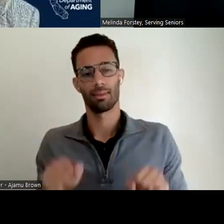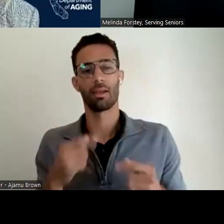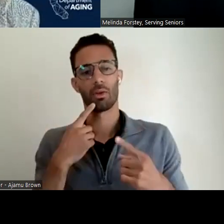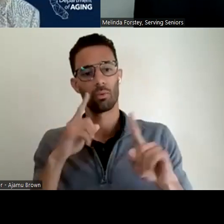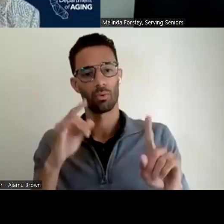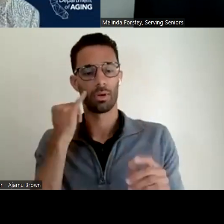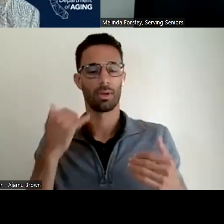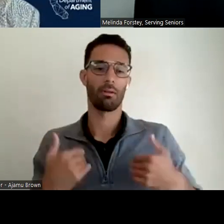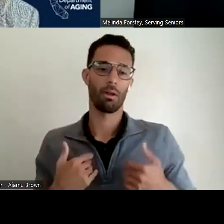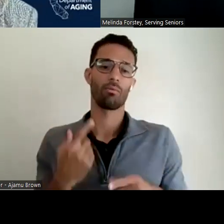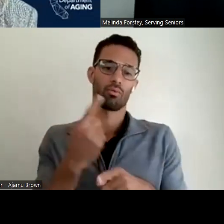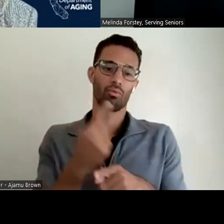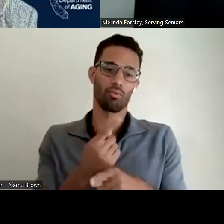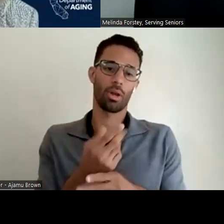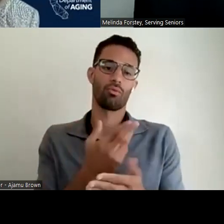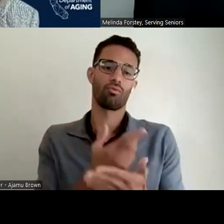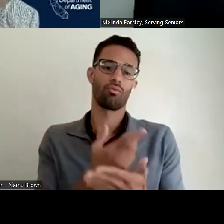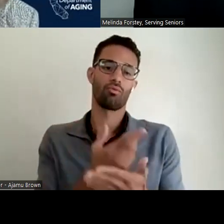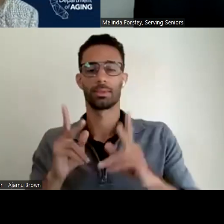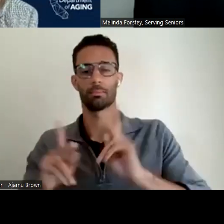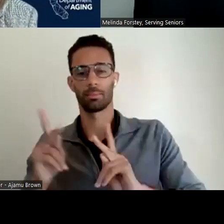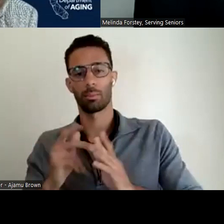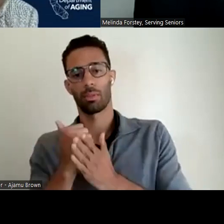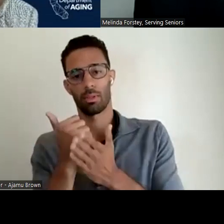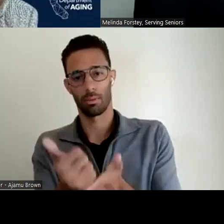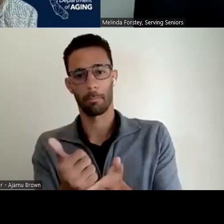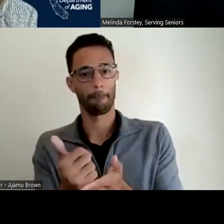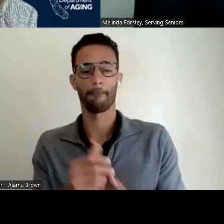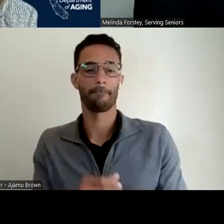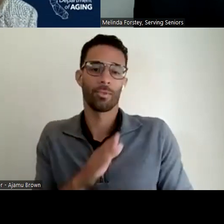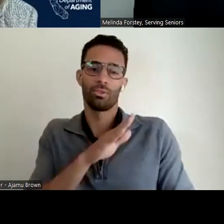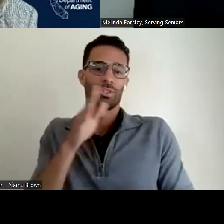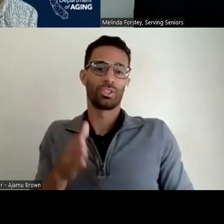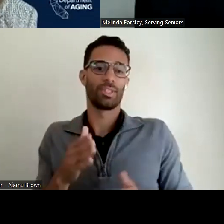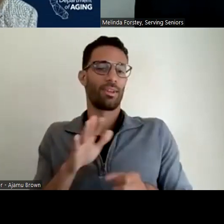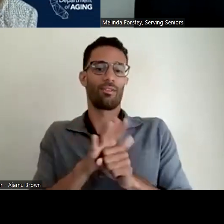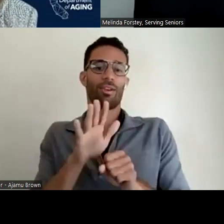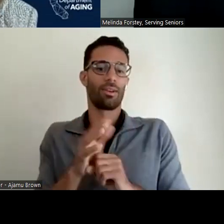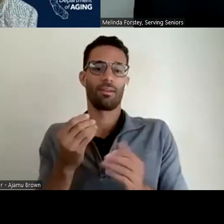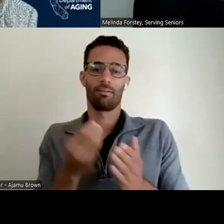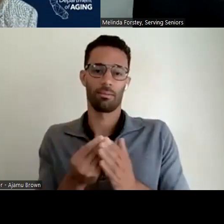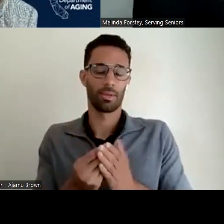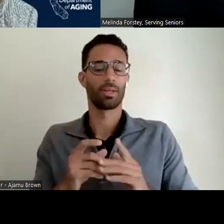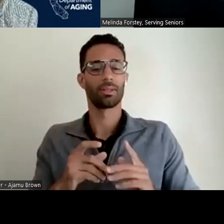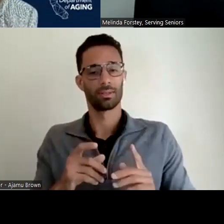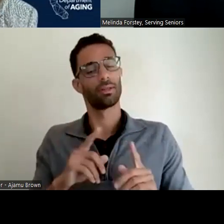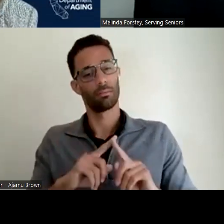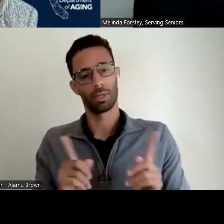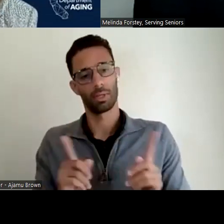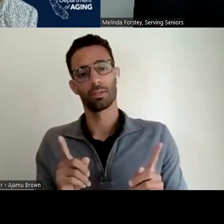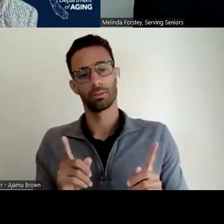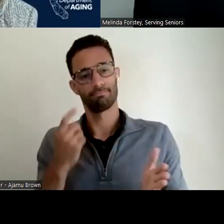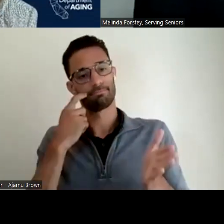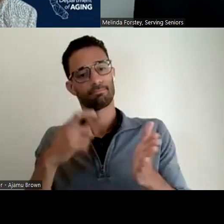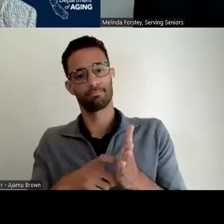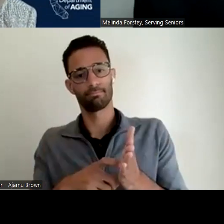and people to help with that. And there's never enough money, right? So but I really appreciate, I think all of us do,